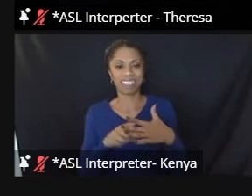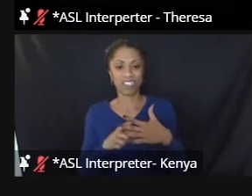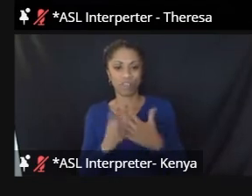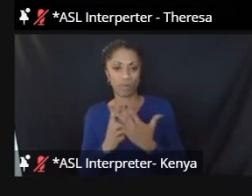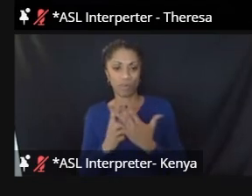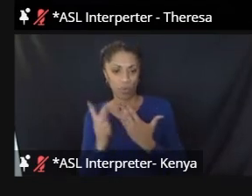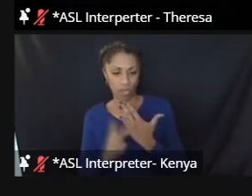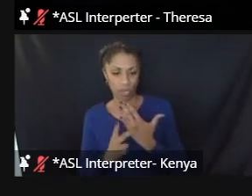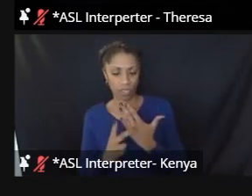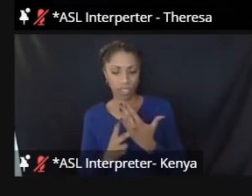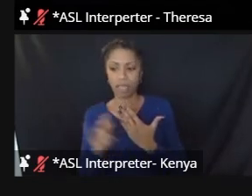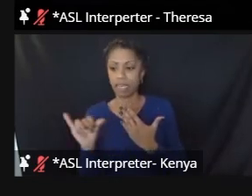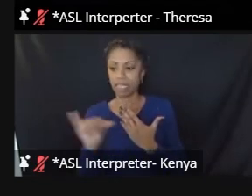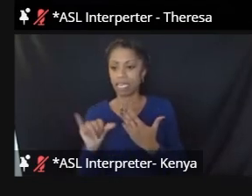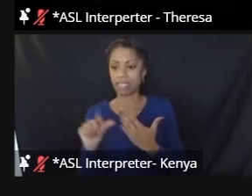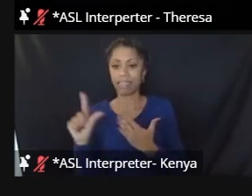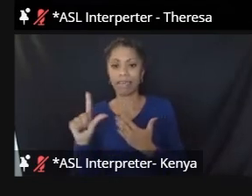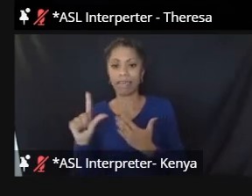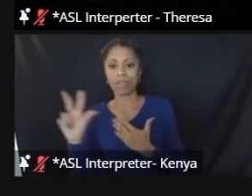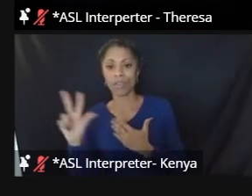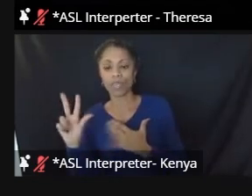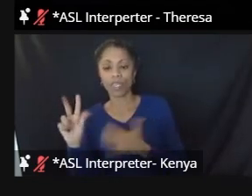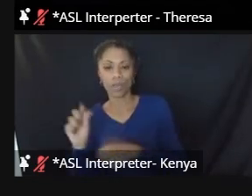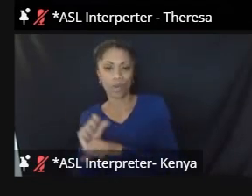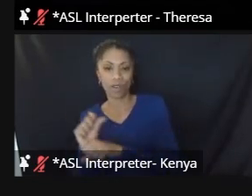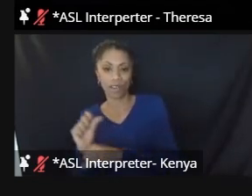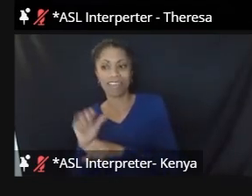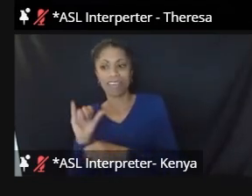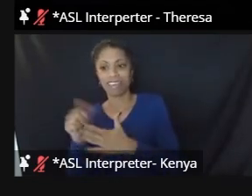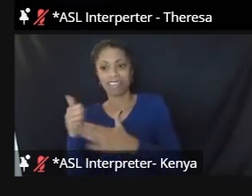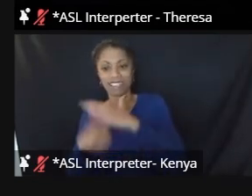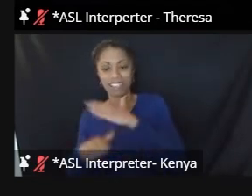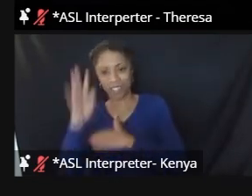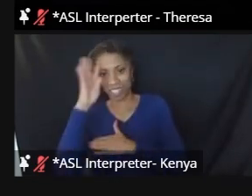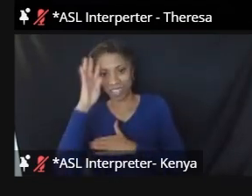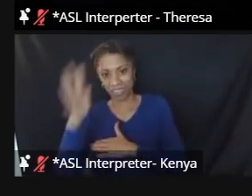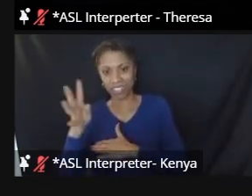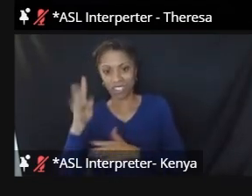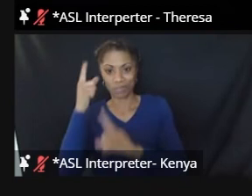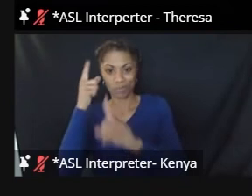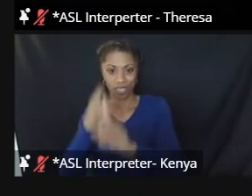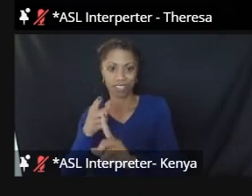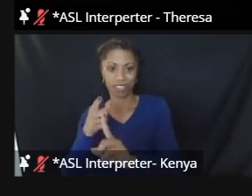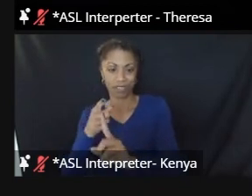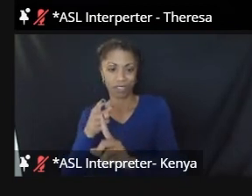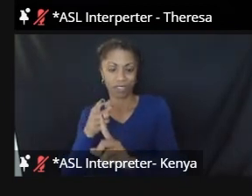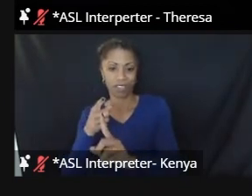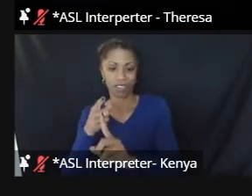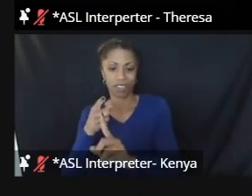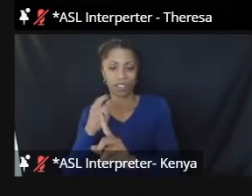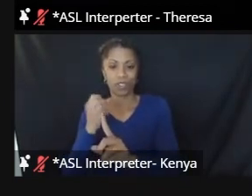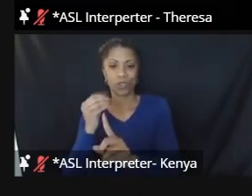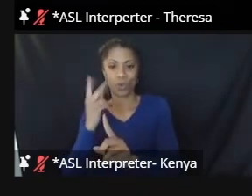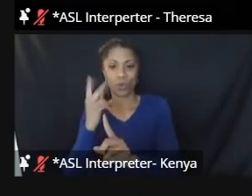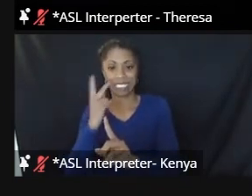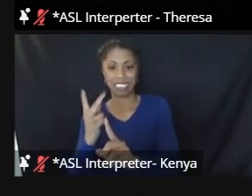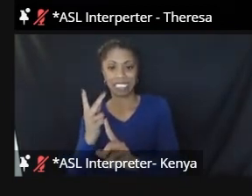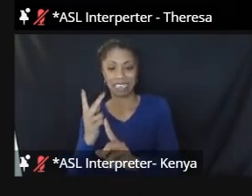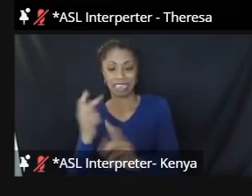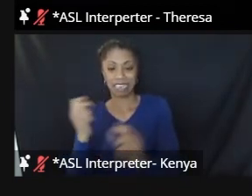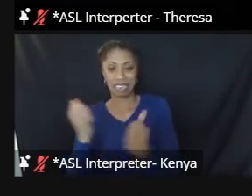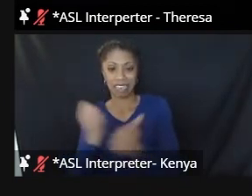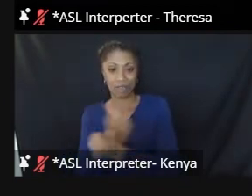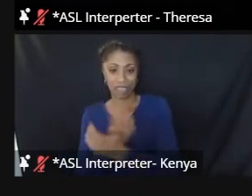And this L3 work fits right in there in that innovation objective. So we really see everything that you all are